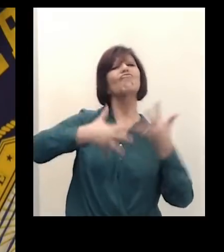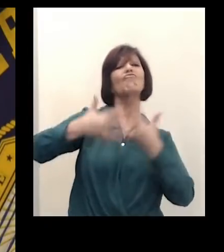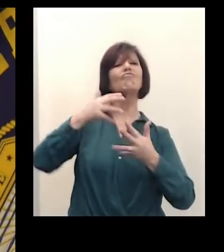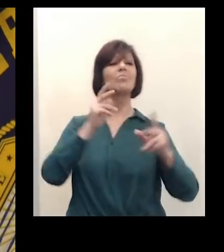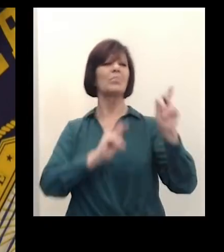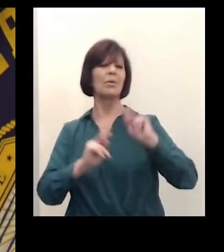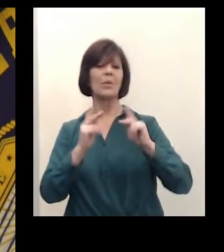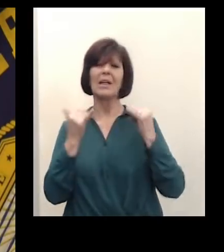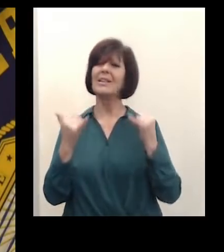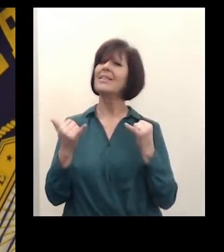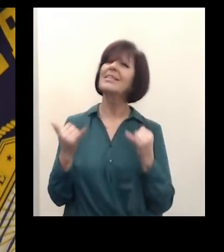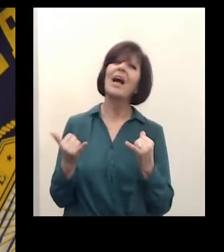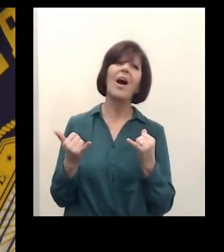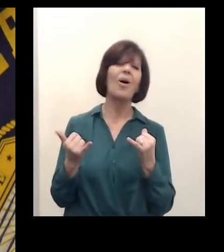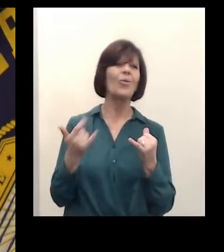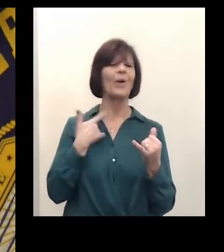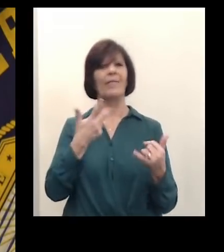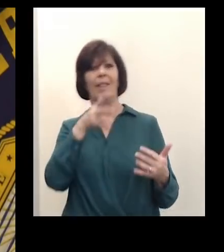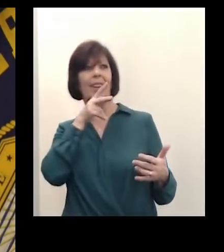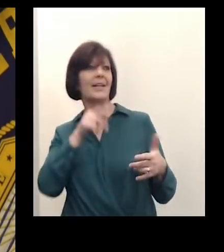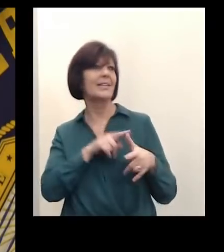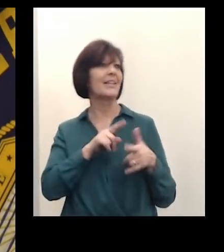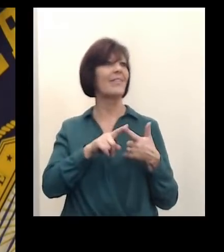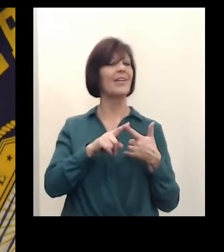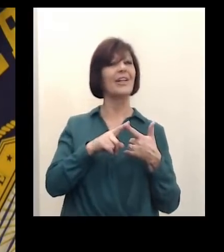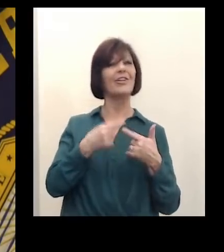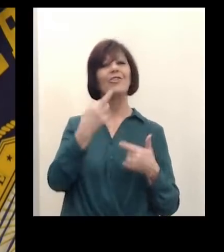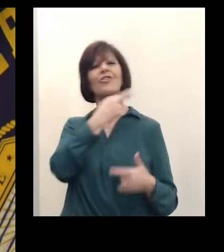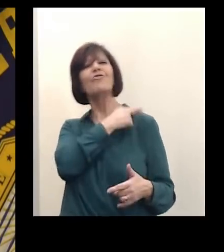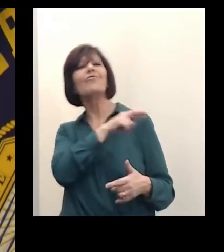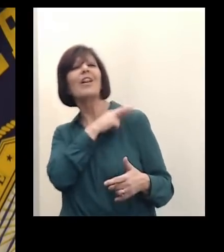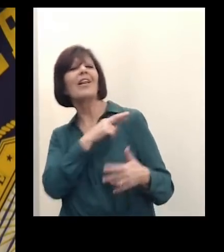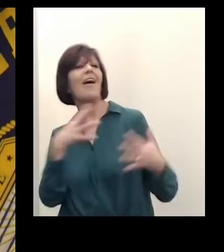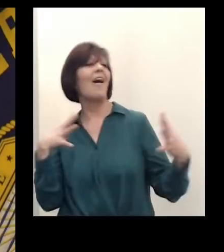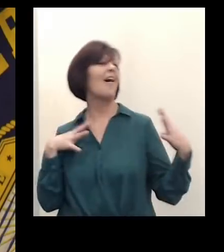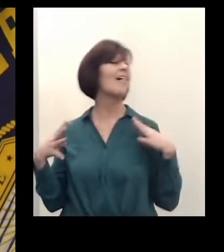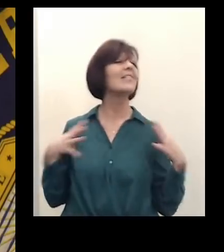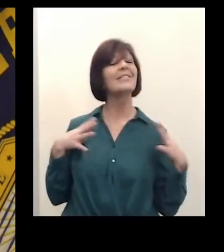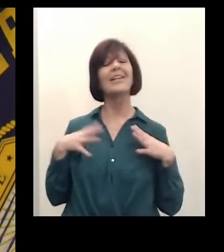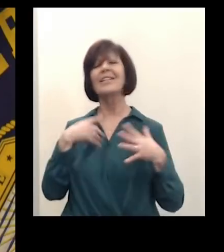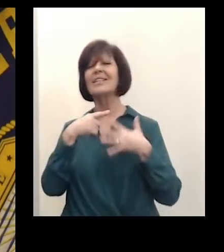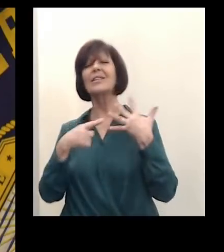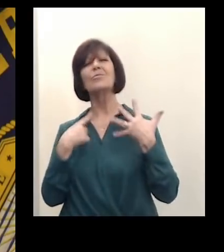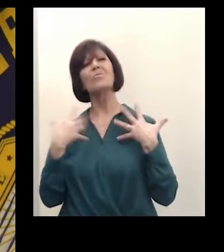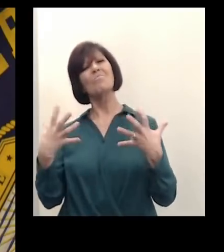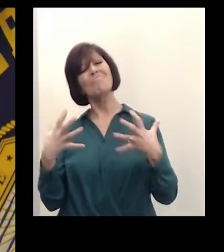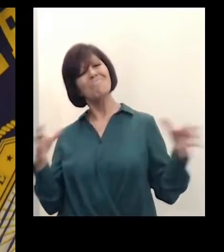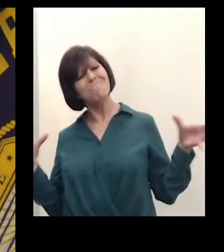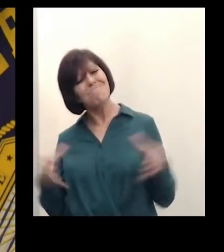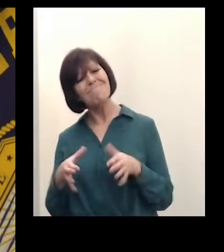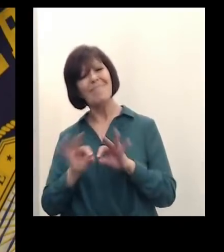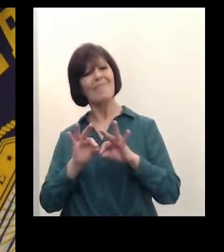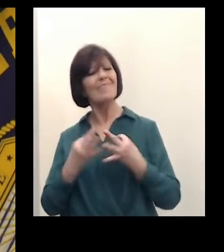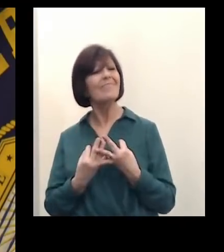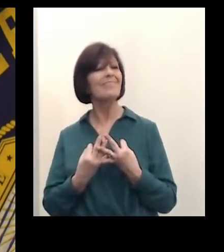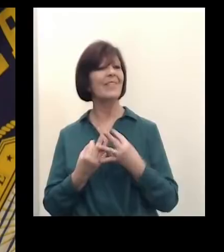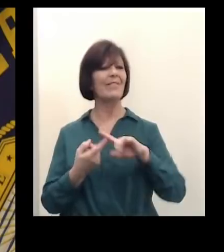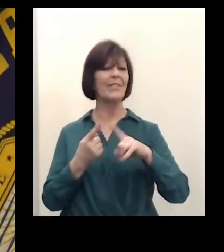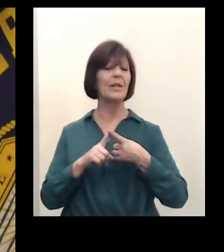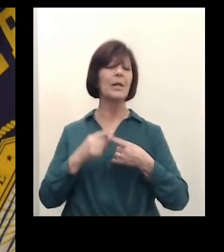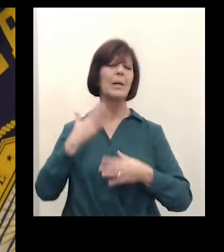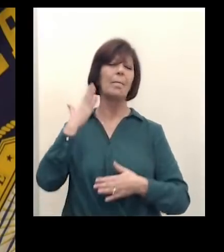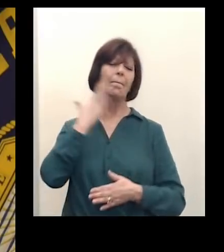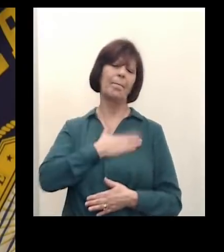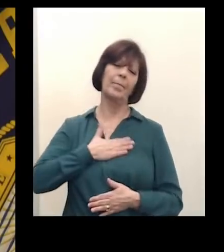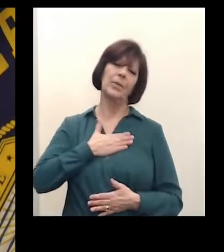important run of Thanksgiving, the religious holiday, and New Year's, and we're really desperate to get together with our friends. But please, use good